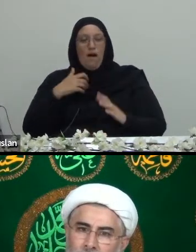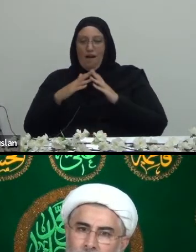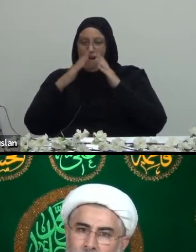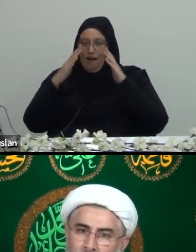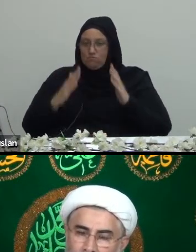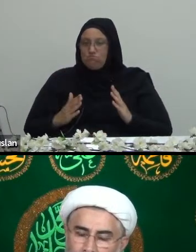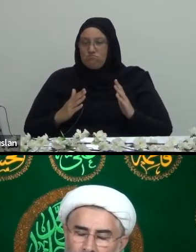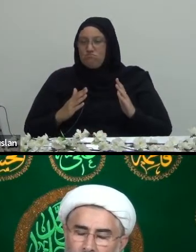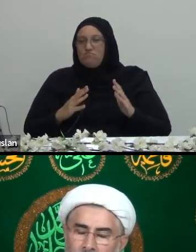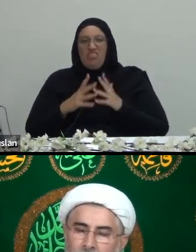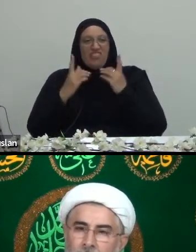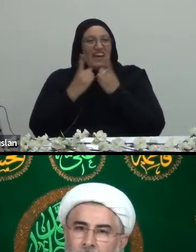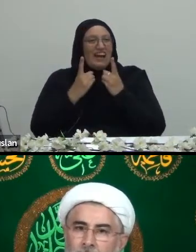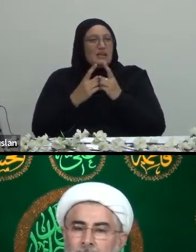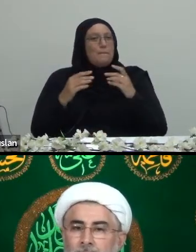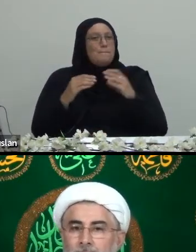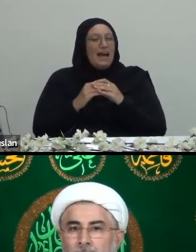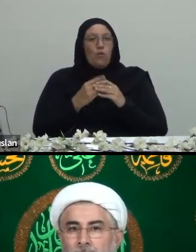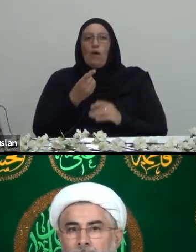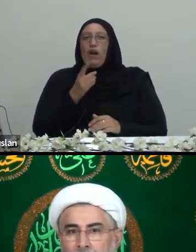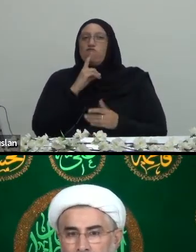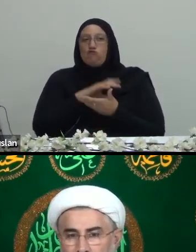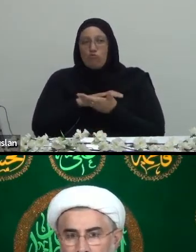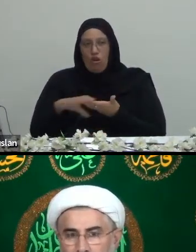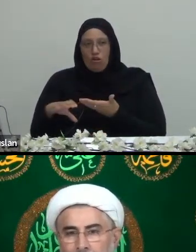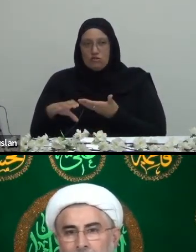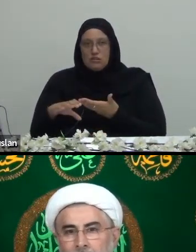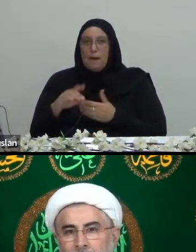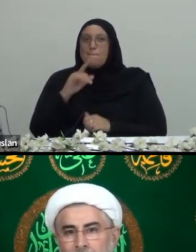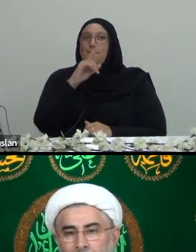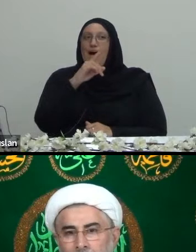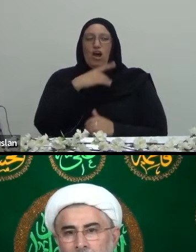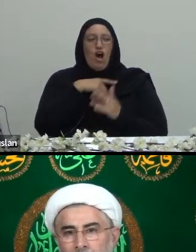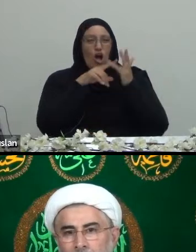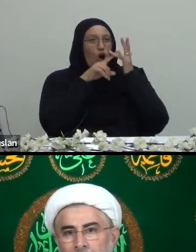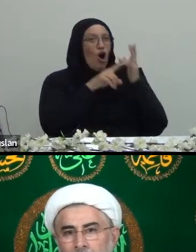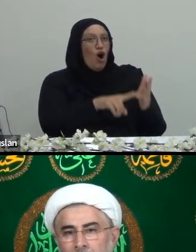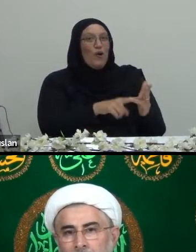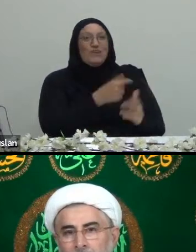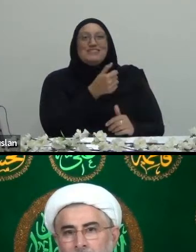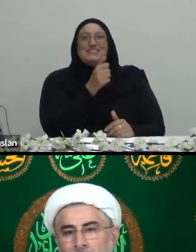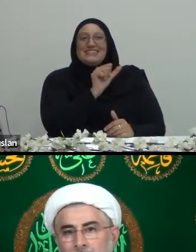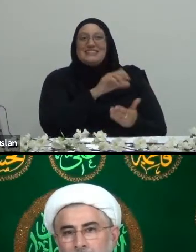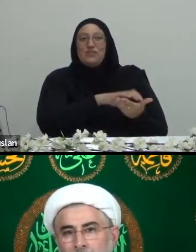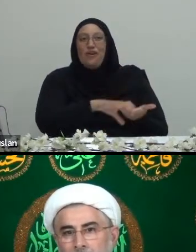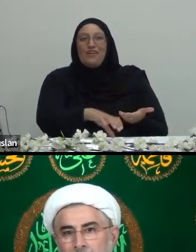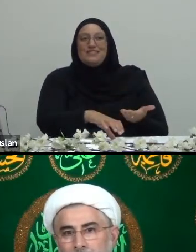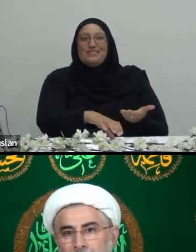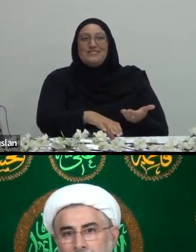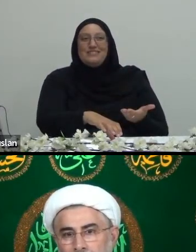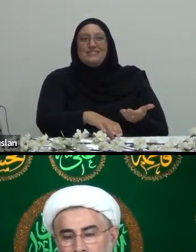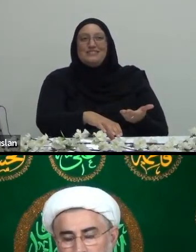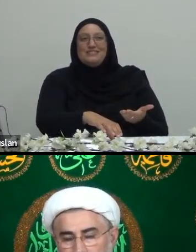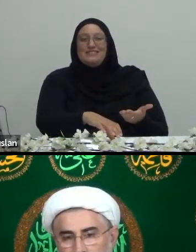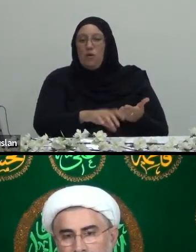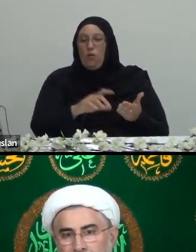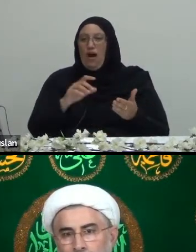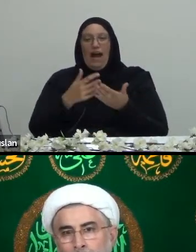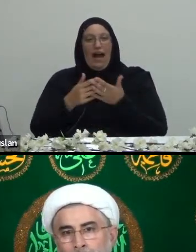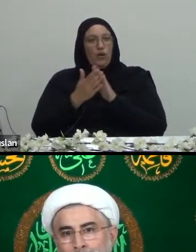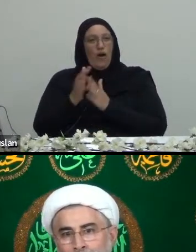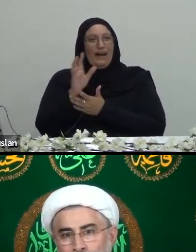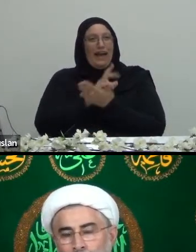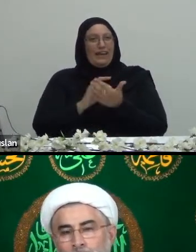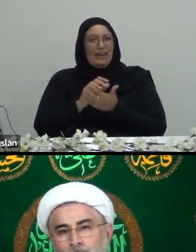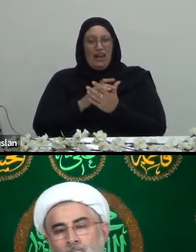$100, but I have debts that are $60. Is it the net? Is it how do we calculate that?